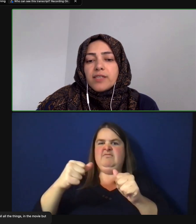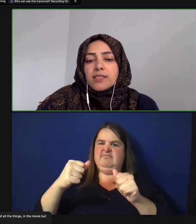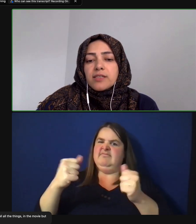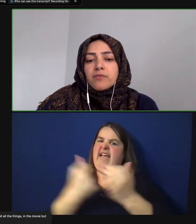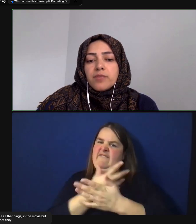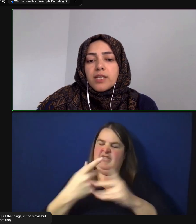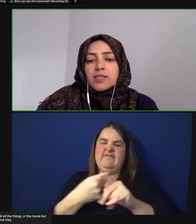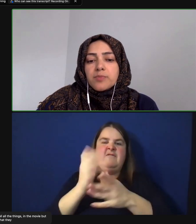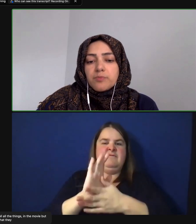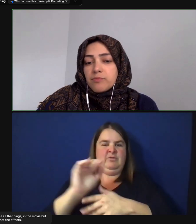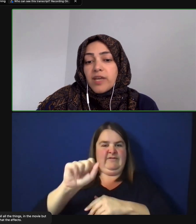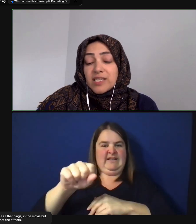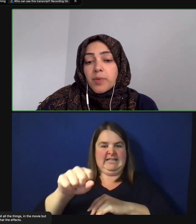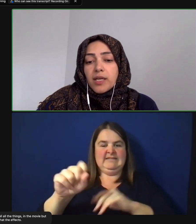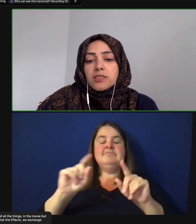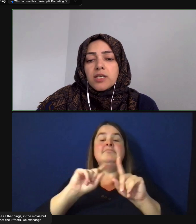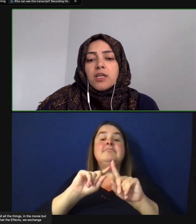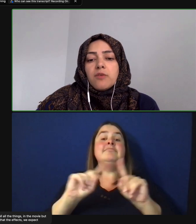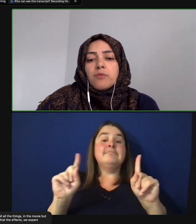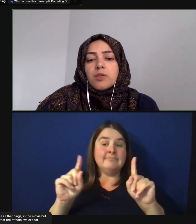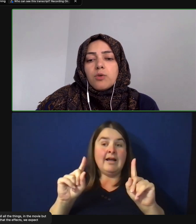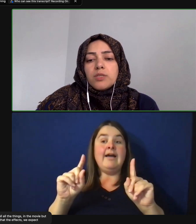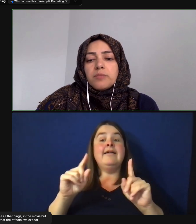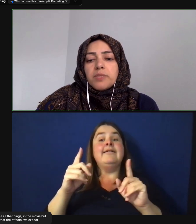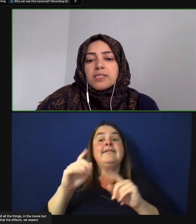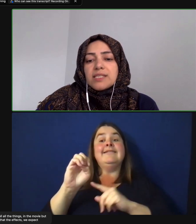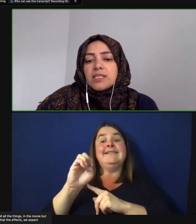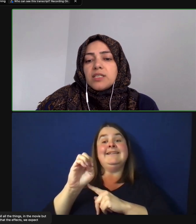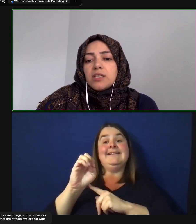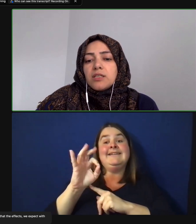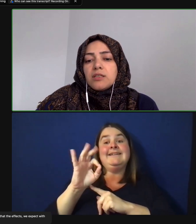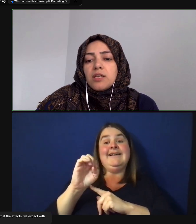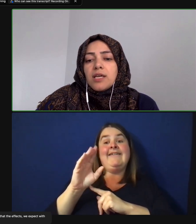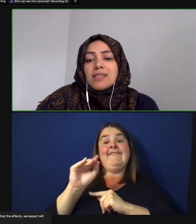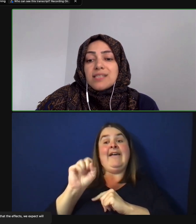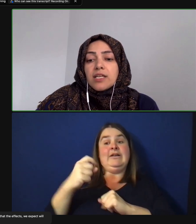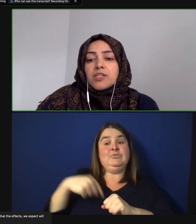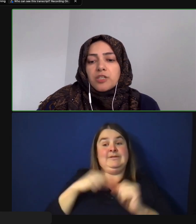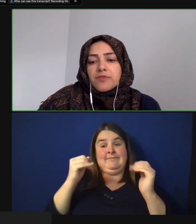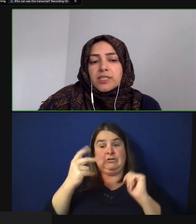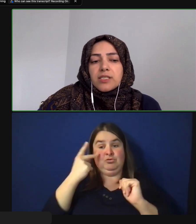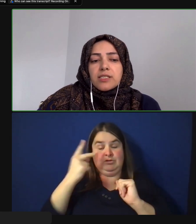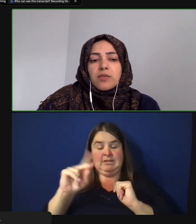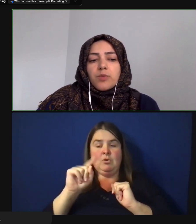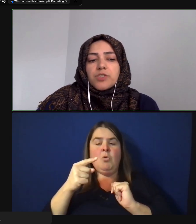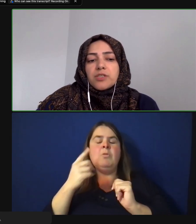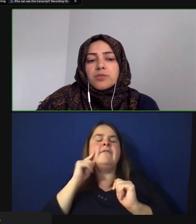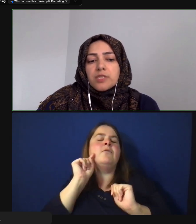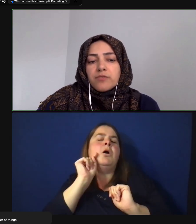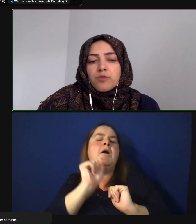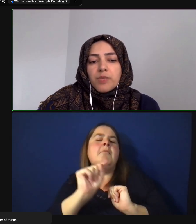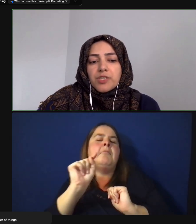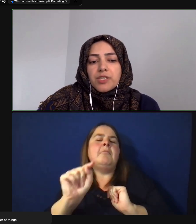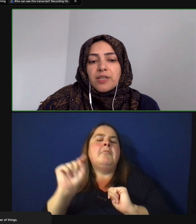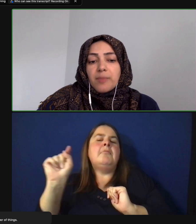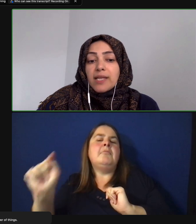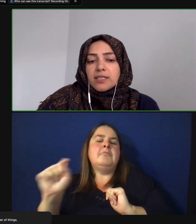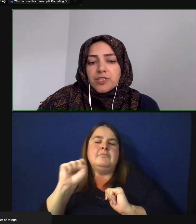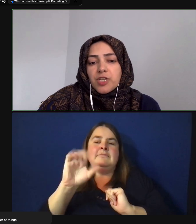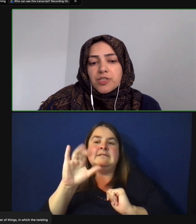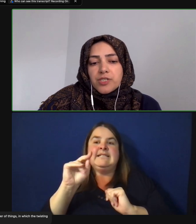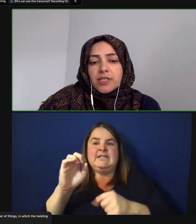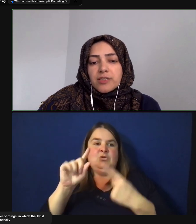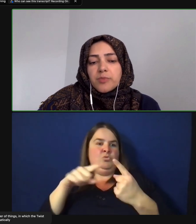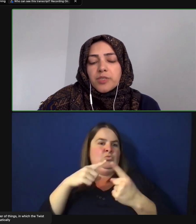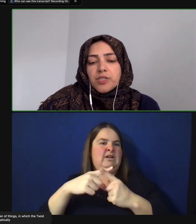the effects we expect will only be seen in a selection of scenes in which the twist information